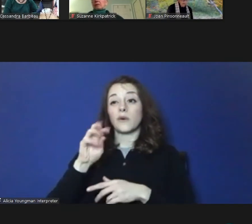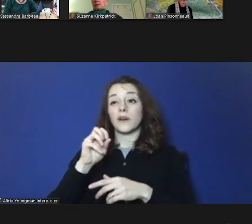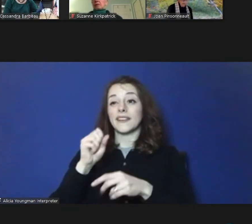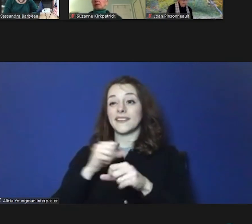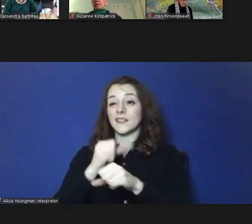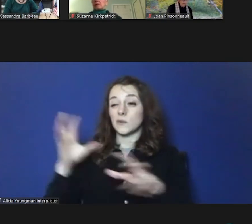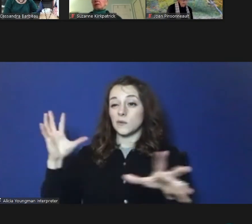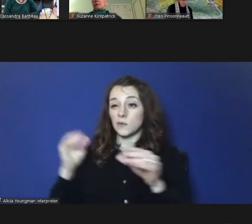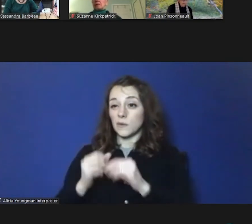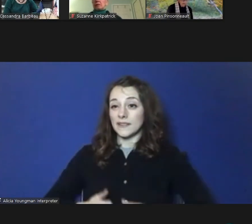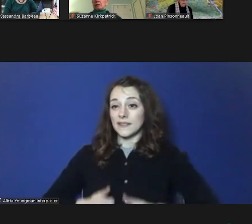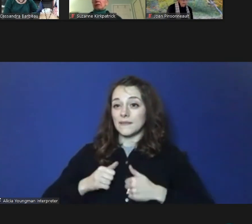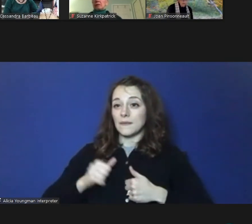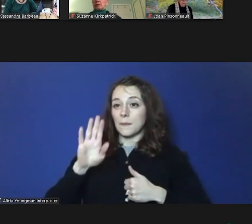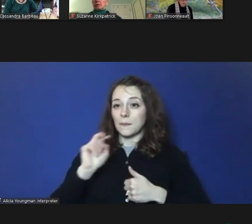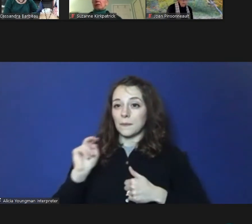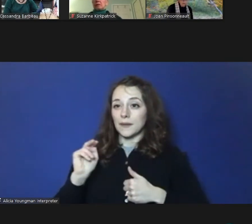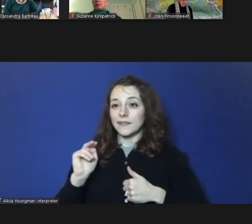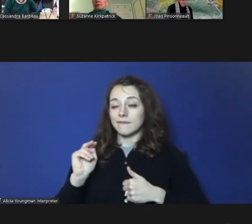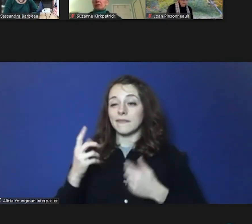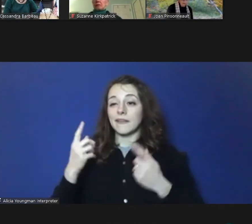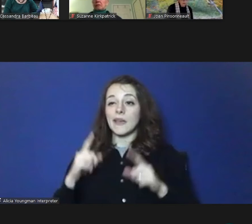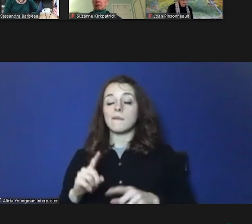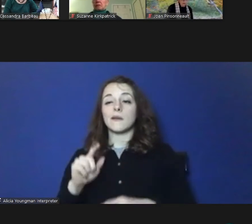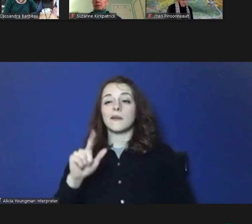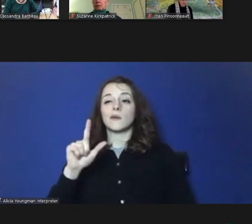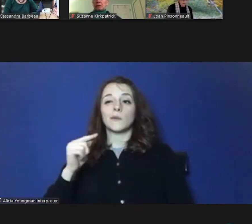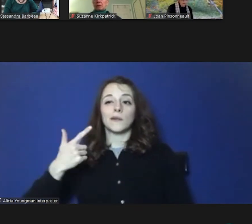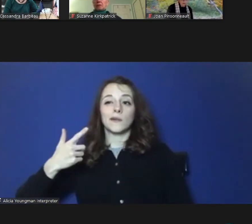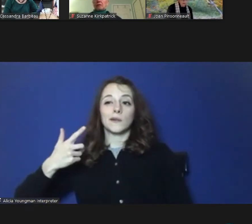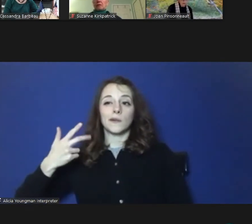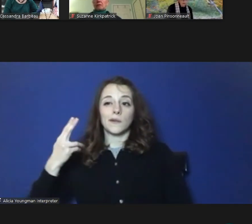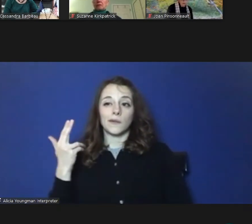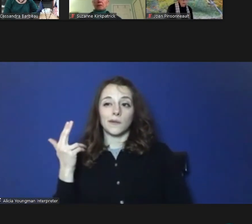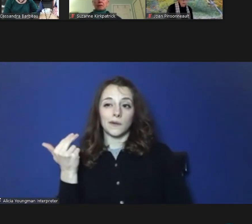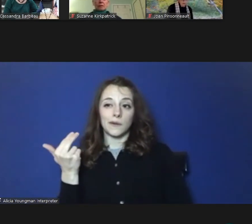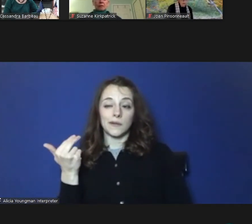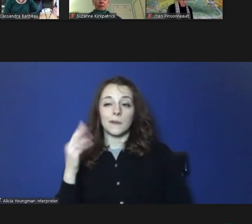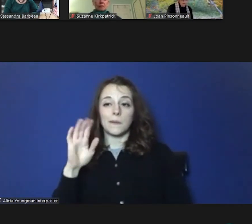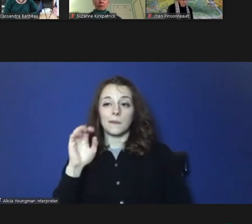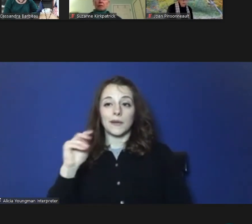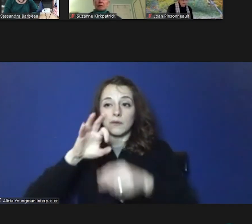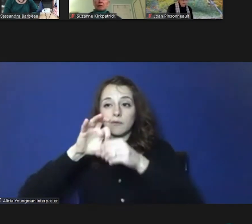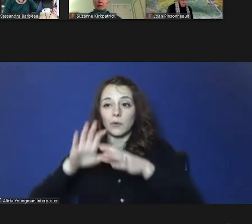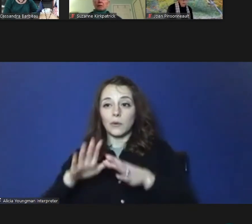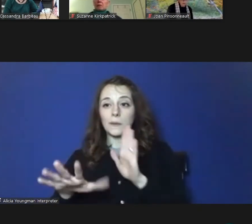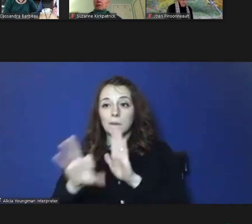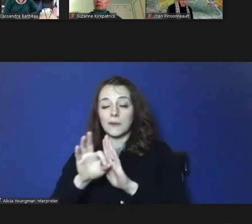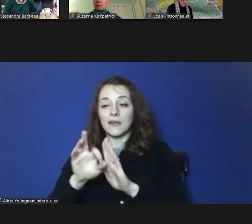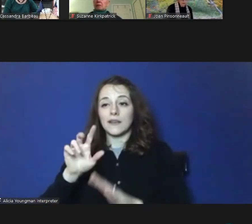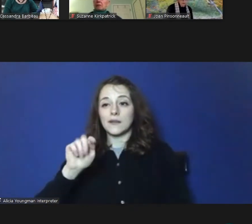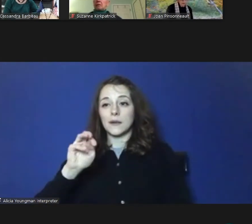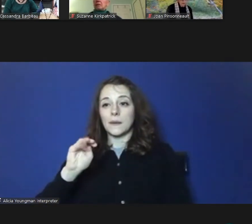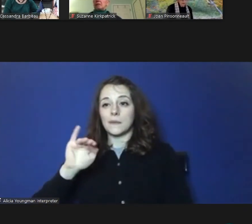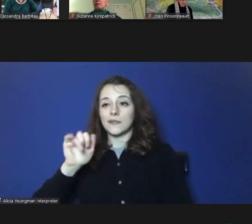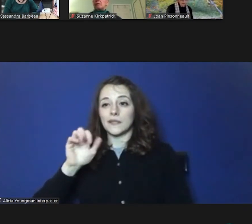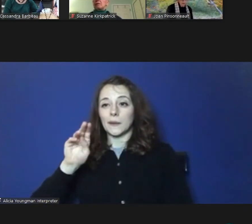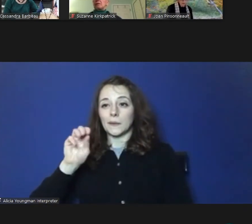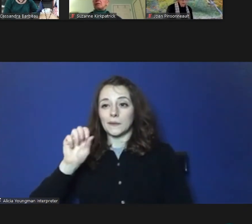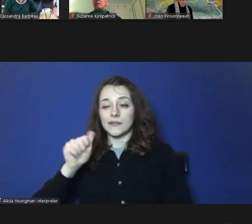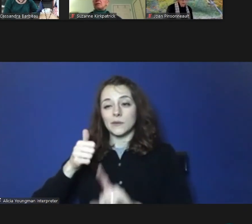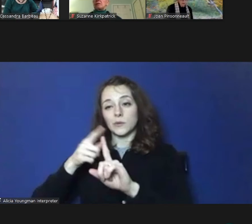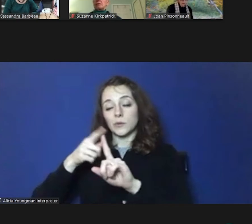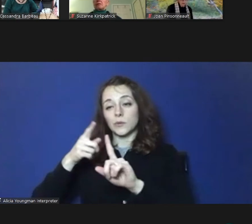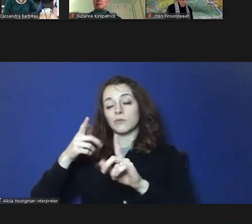Bennington. And whereas in 2013, Bennington's voters elected Tom Jacobs to